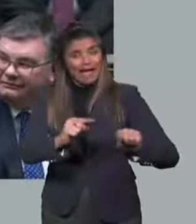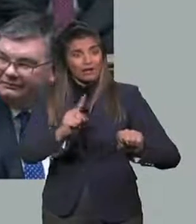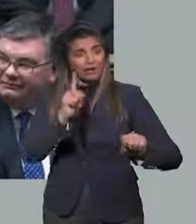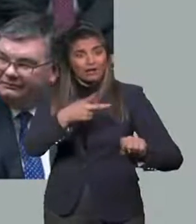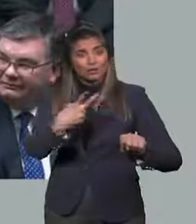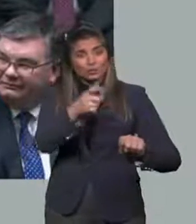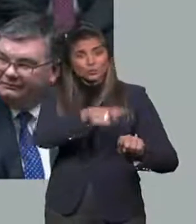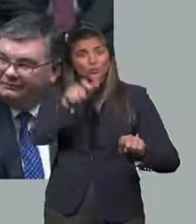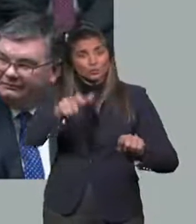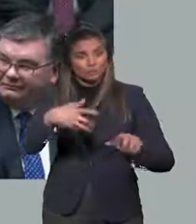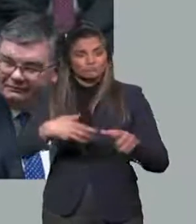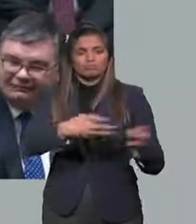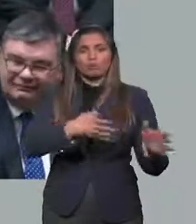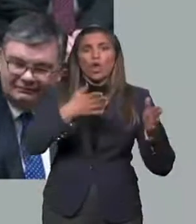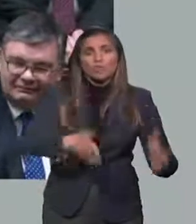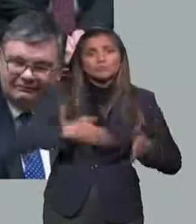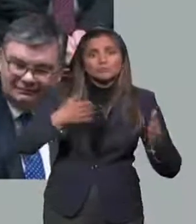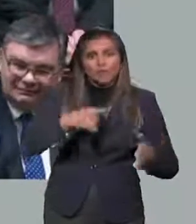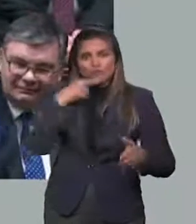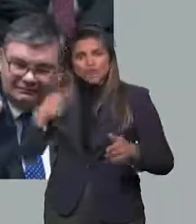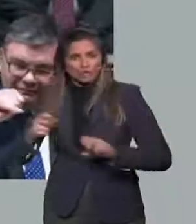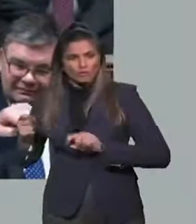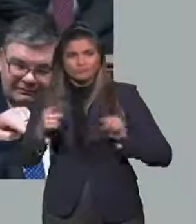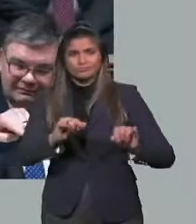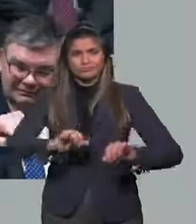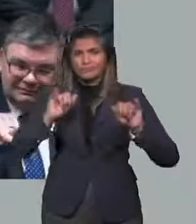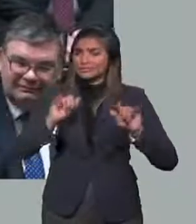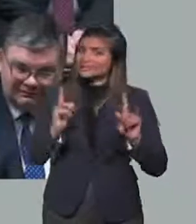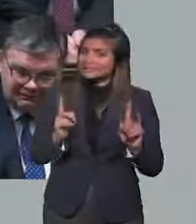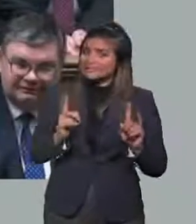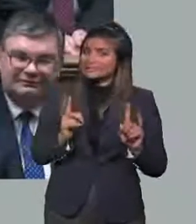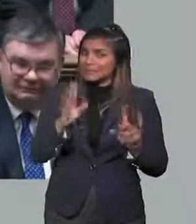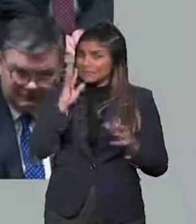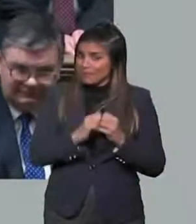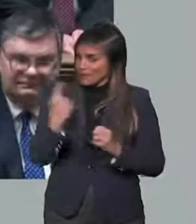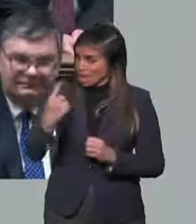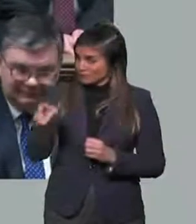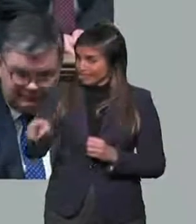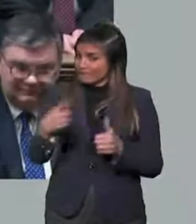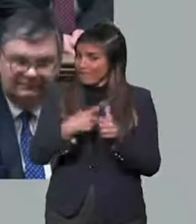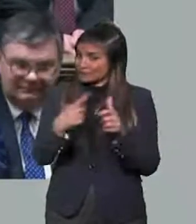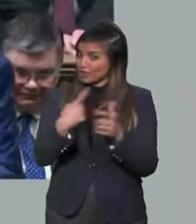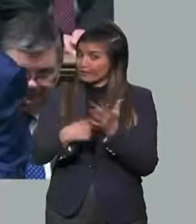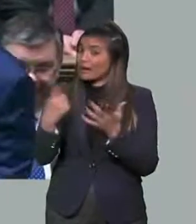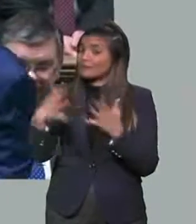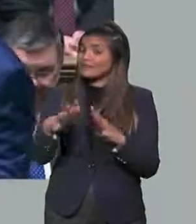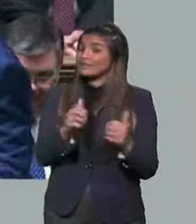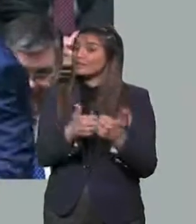Labour Party, was siding with Putin against the UK.